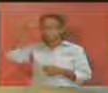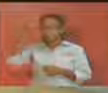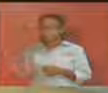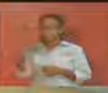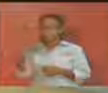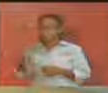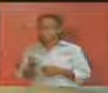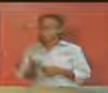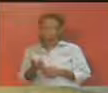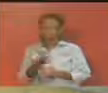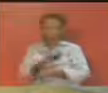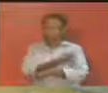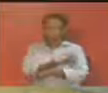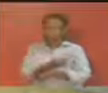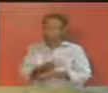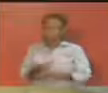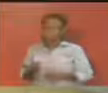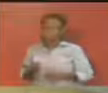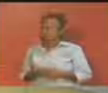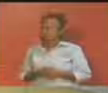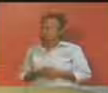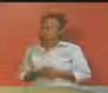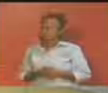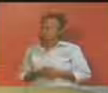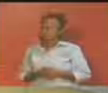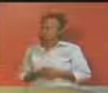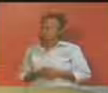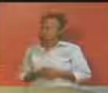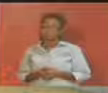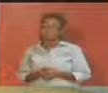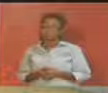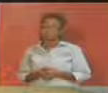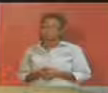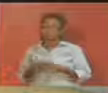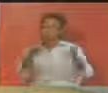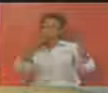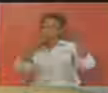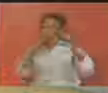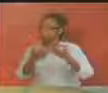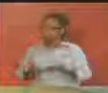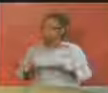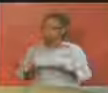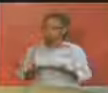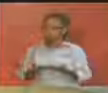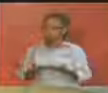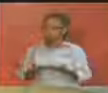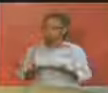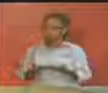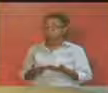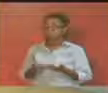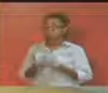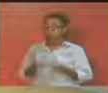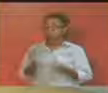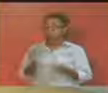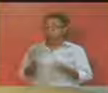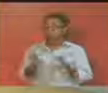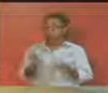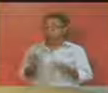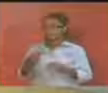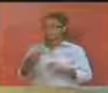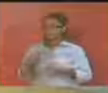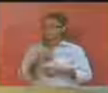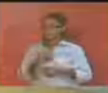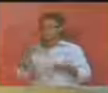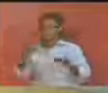a vaccine that we bring in, what does that WHO guarantee give us in terms of litigation? Is it that you